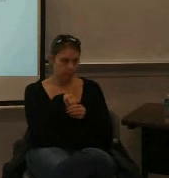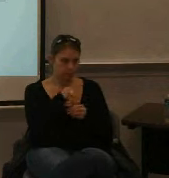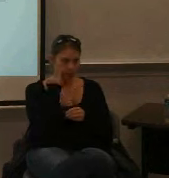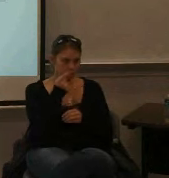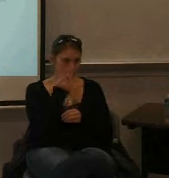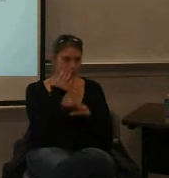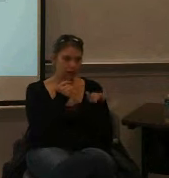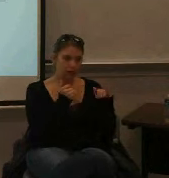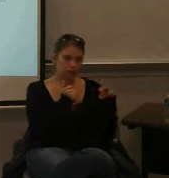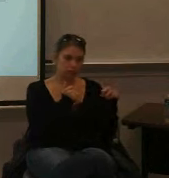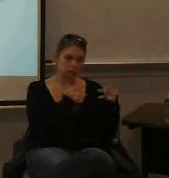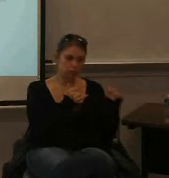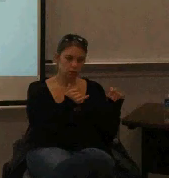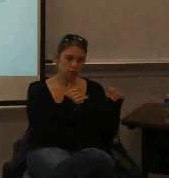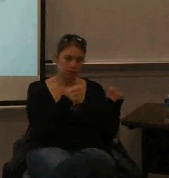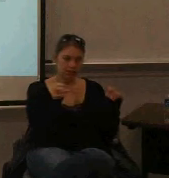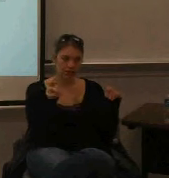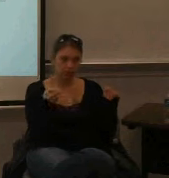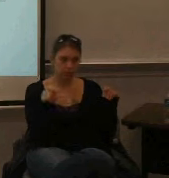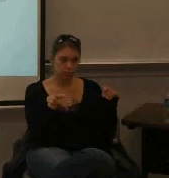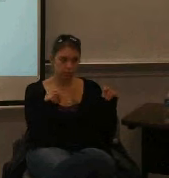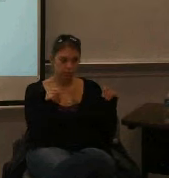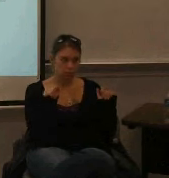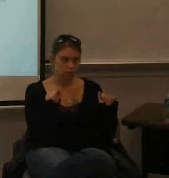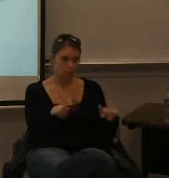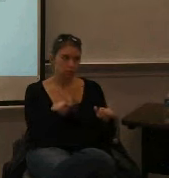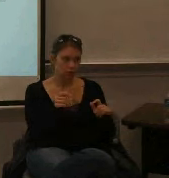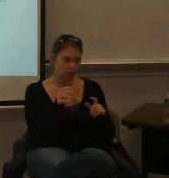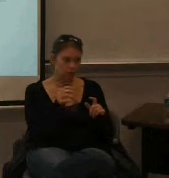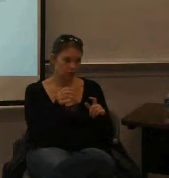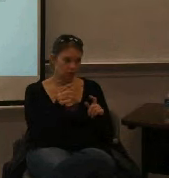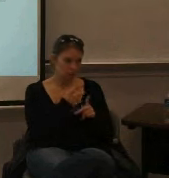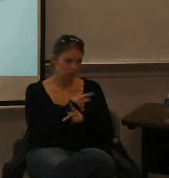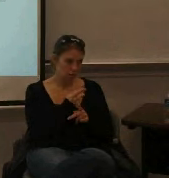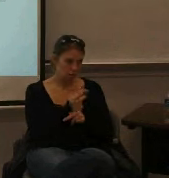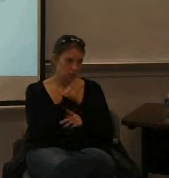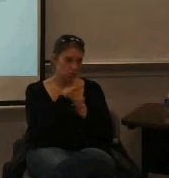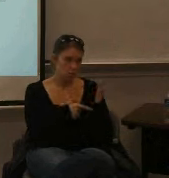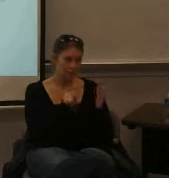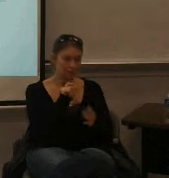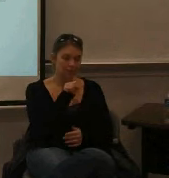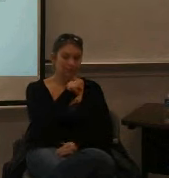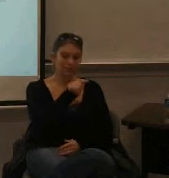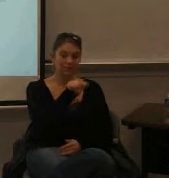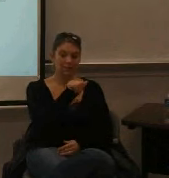the input rates and the output rates, then you can get at what the